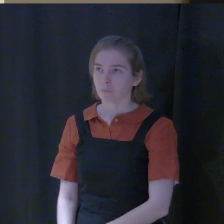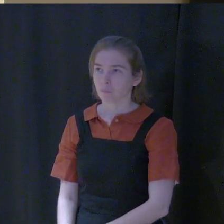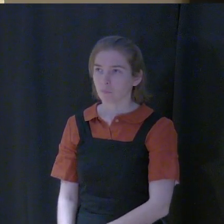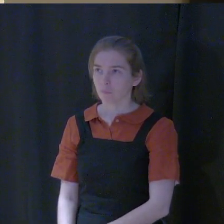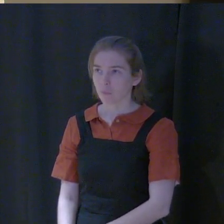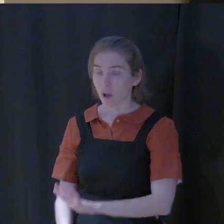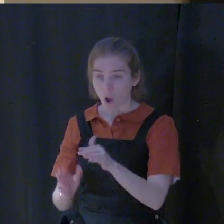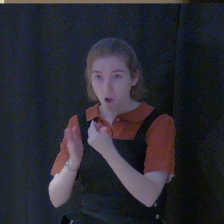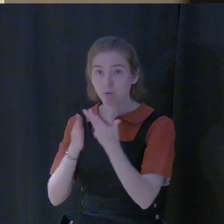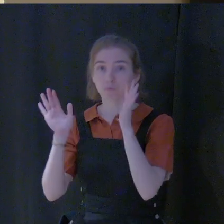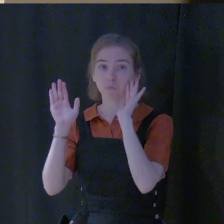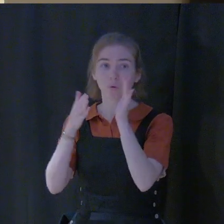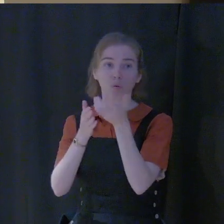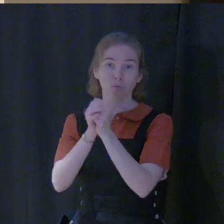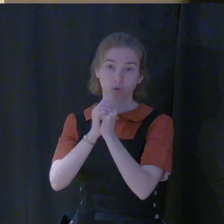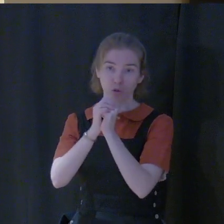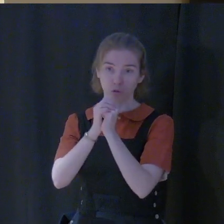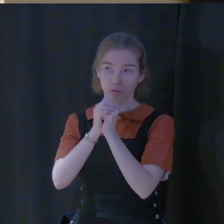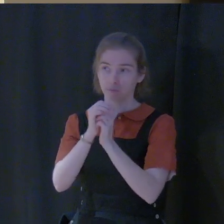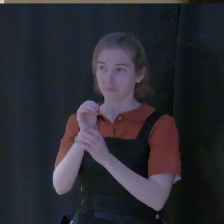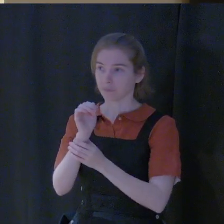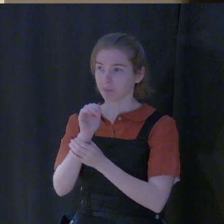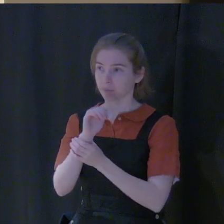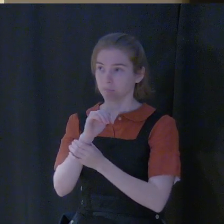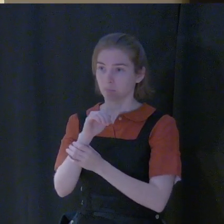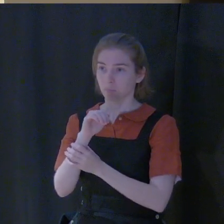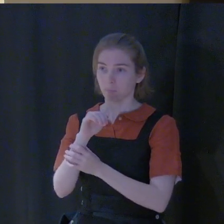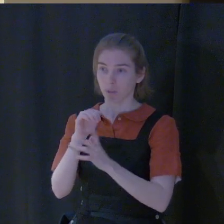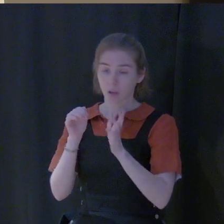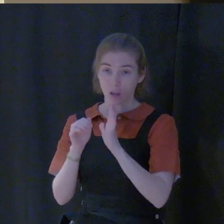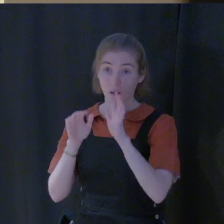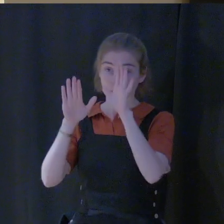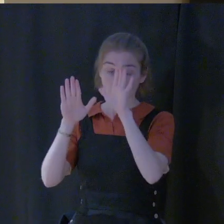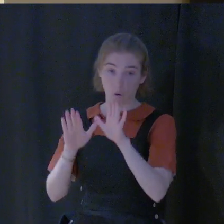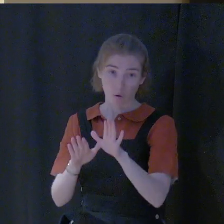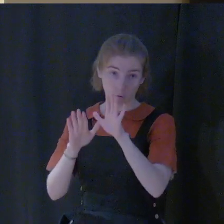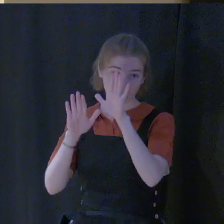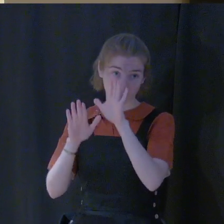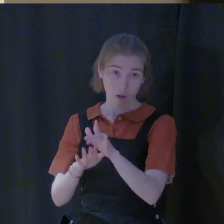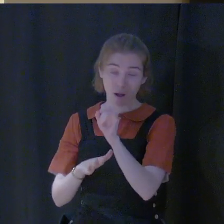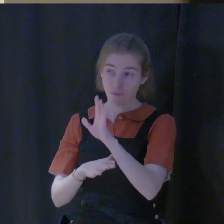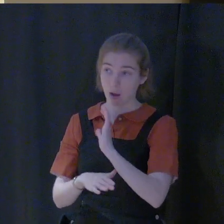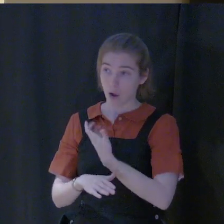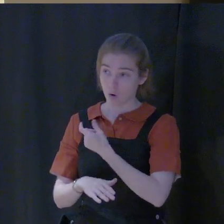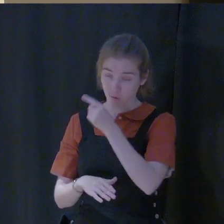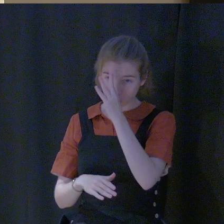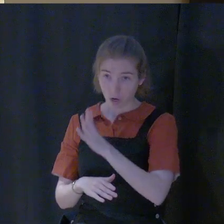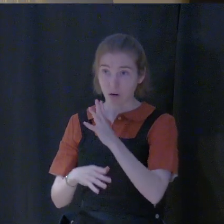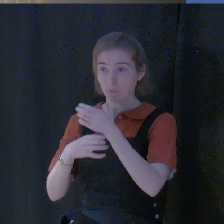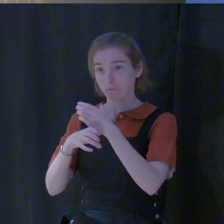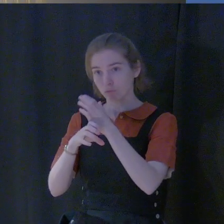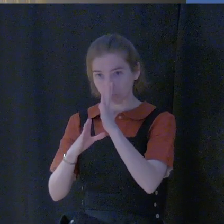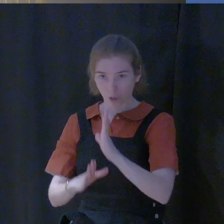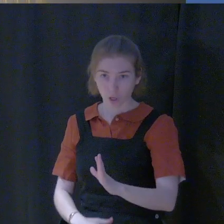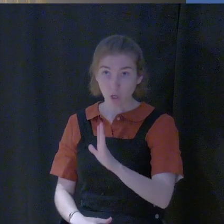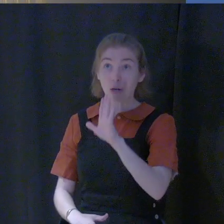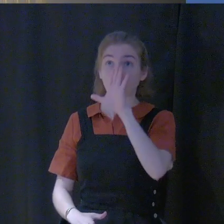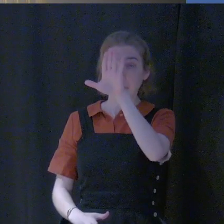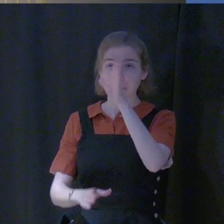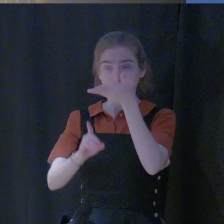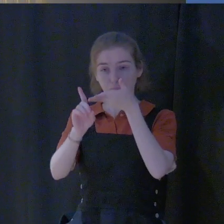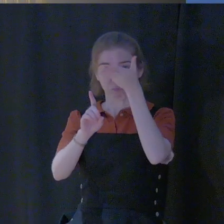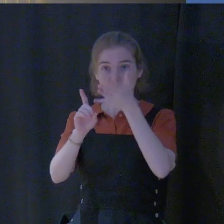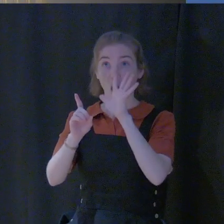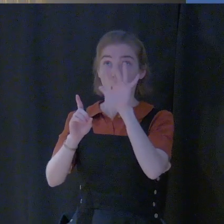All focus of worship is the awesomeness of our God and Creator. He is